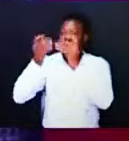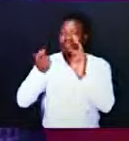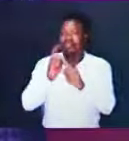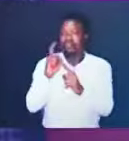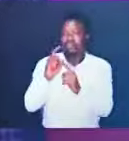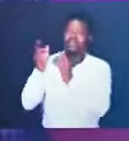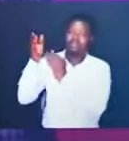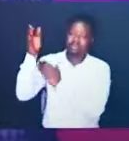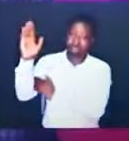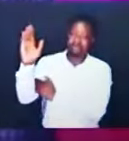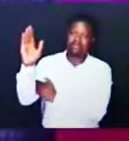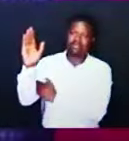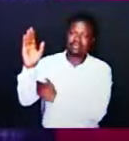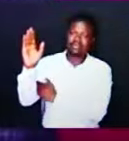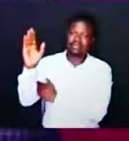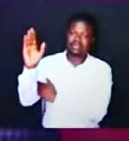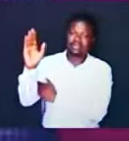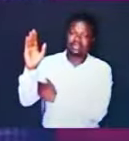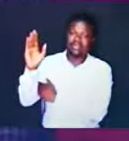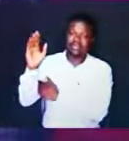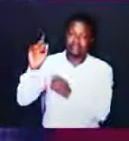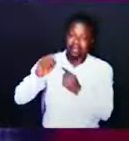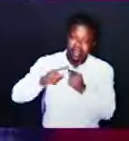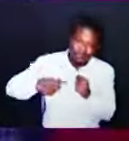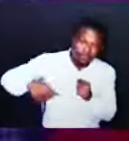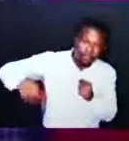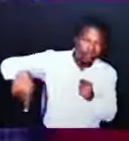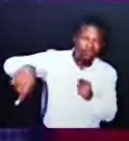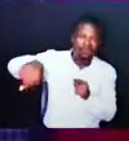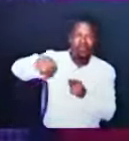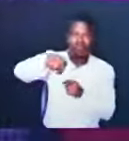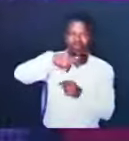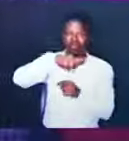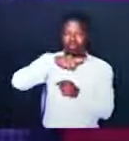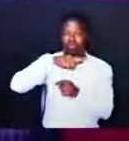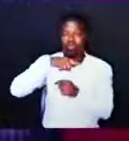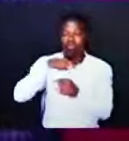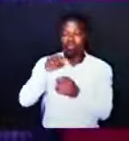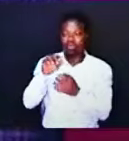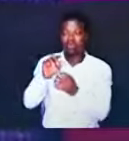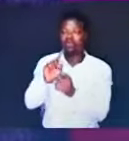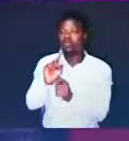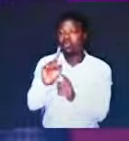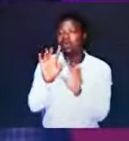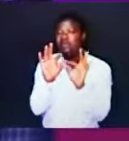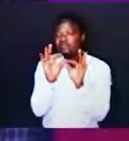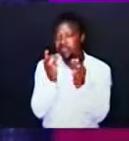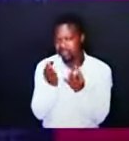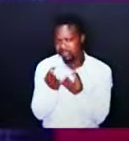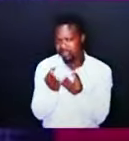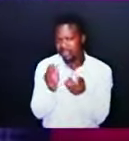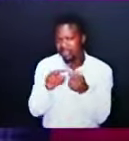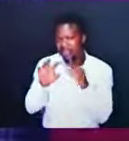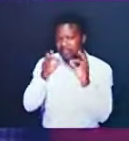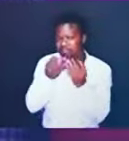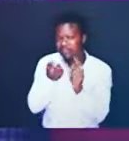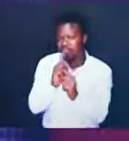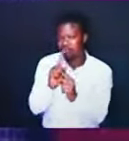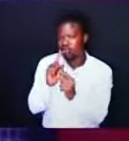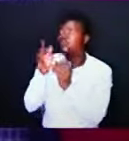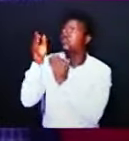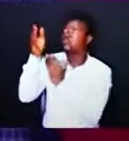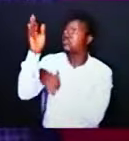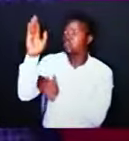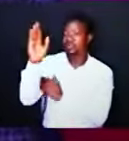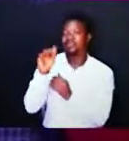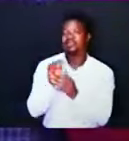drawn out, but we all of us are under the same family. Na ni mu ene we yi sa ebusuye nyina din